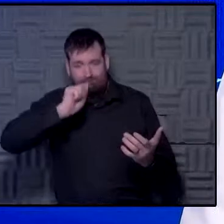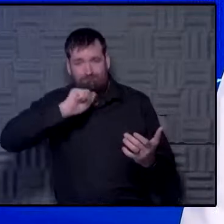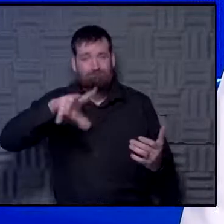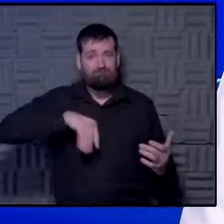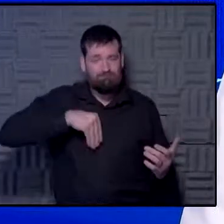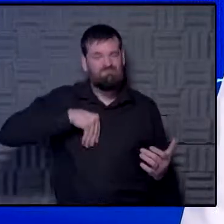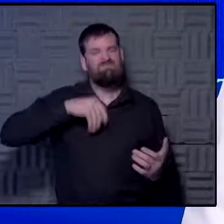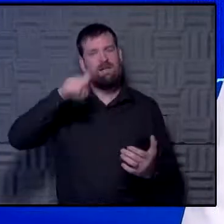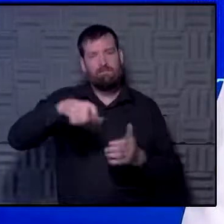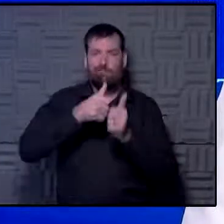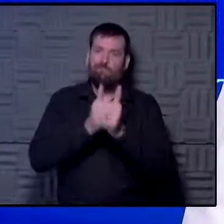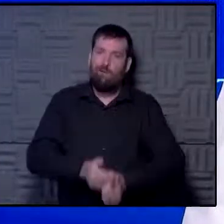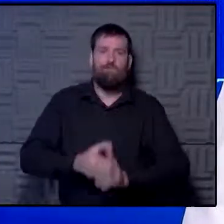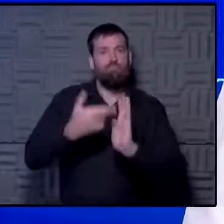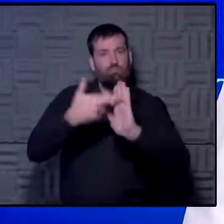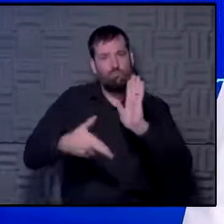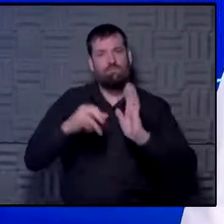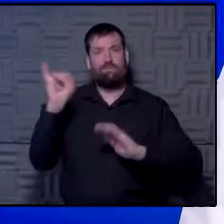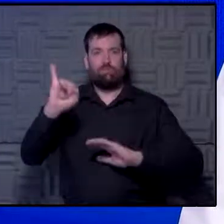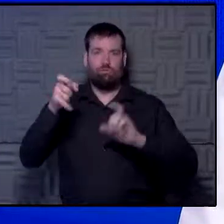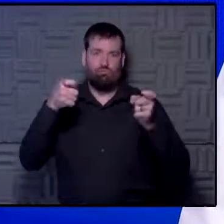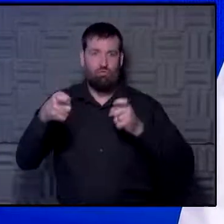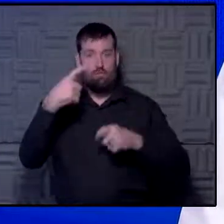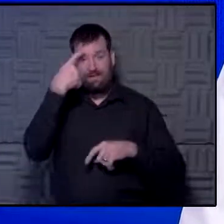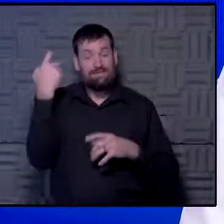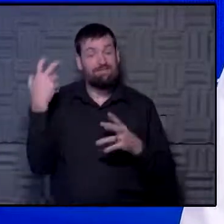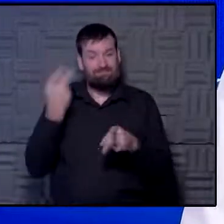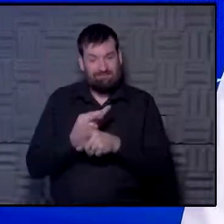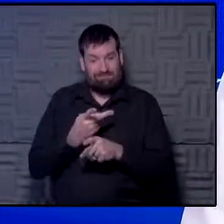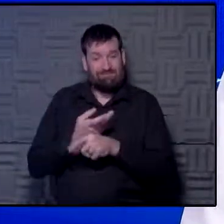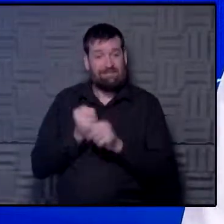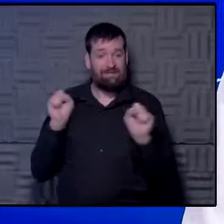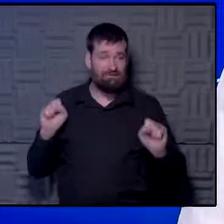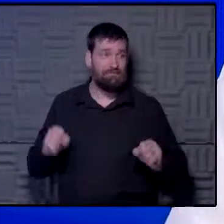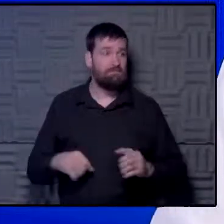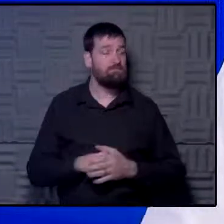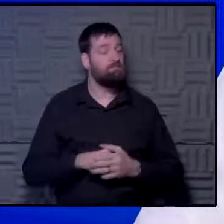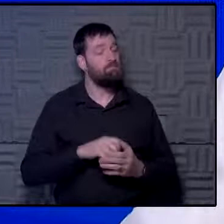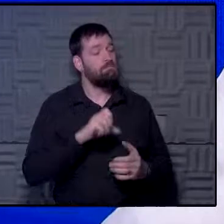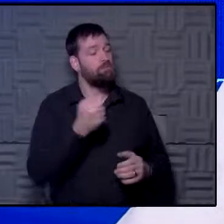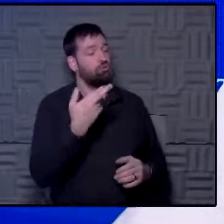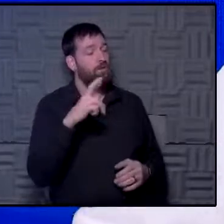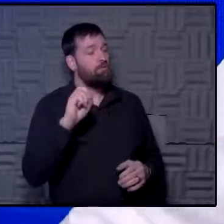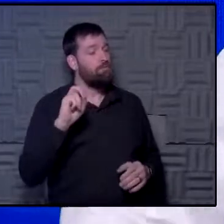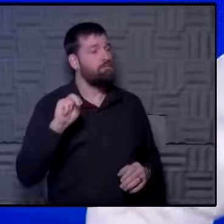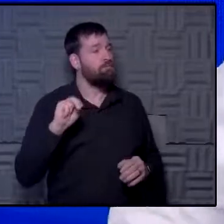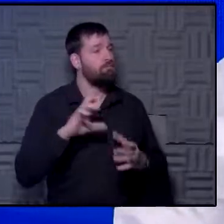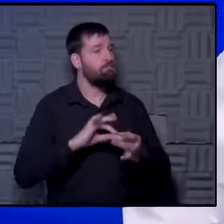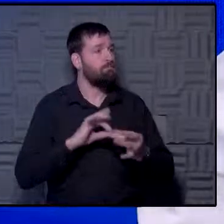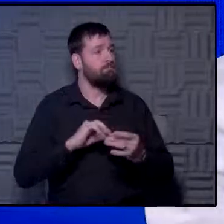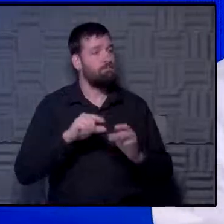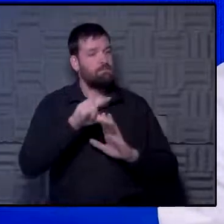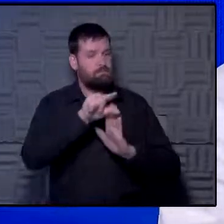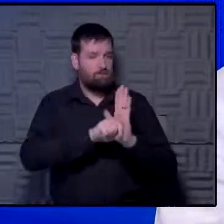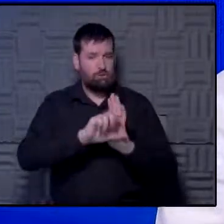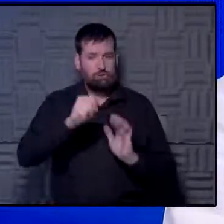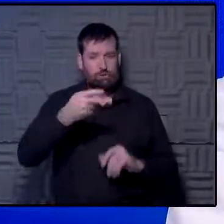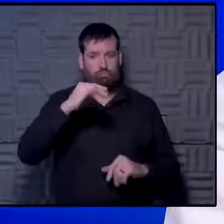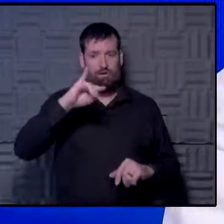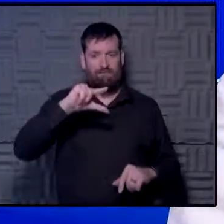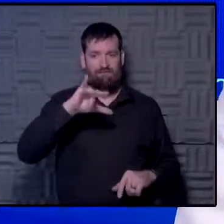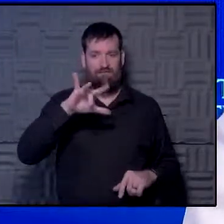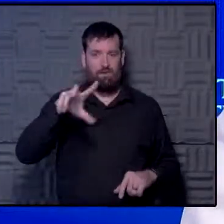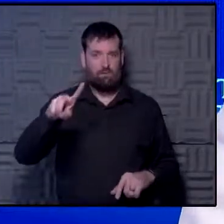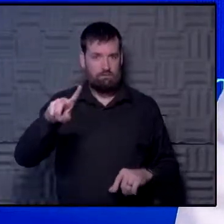to follow the rules of infection control because the rules keep us safe, Bob. Sharon says Springfield, Missouri has a